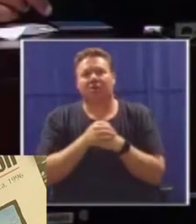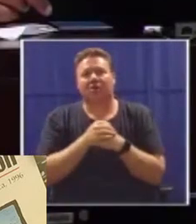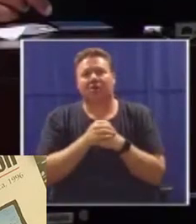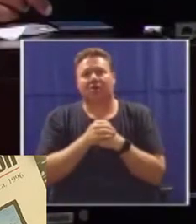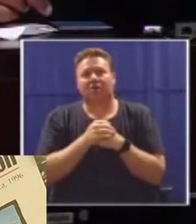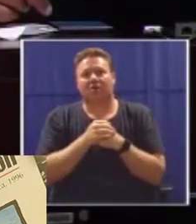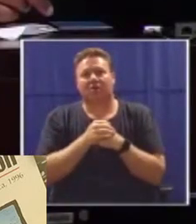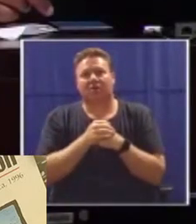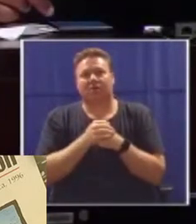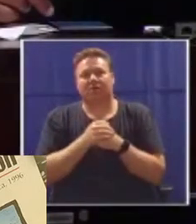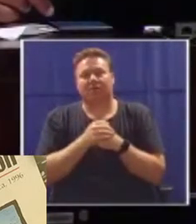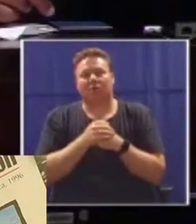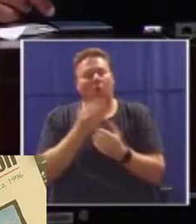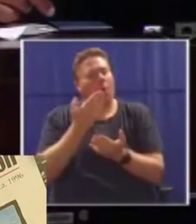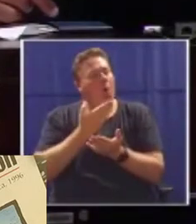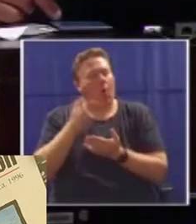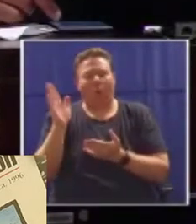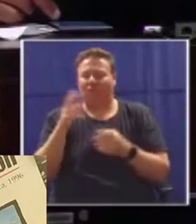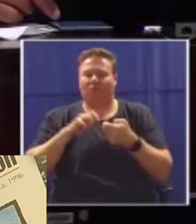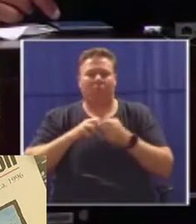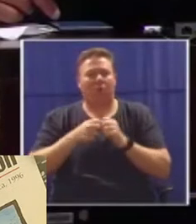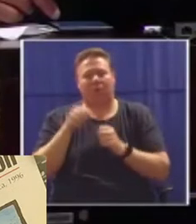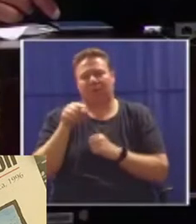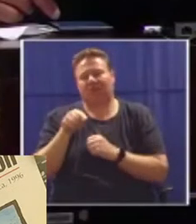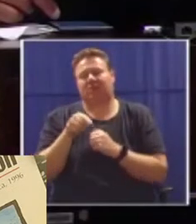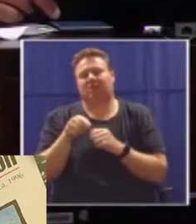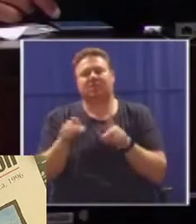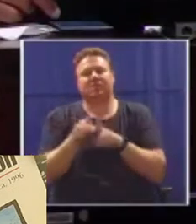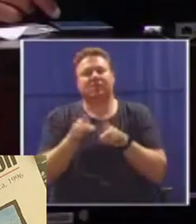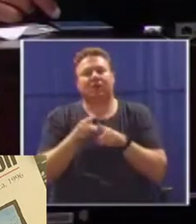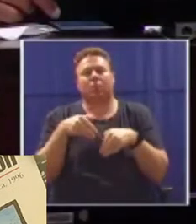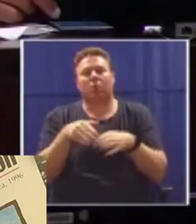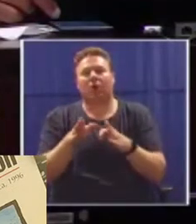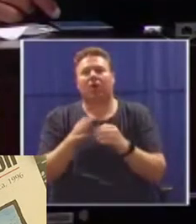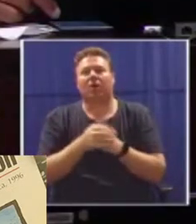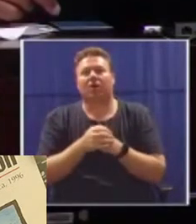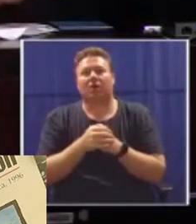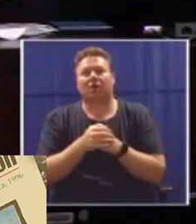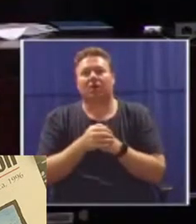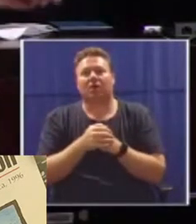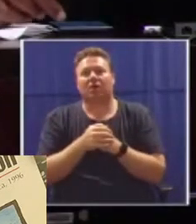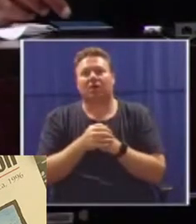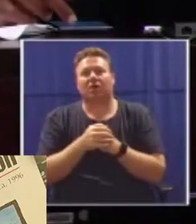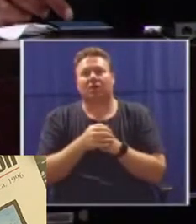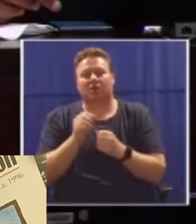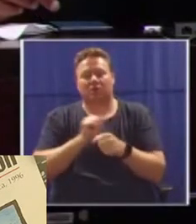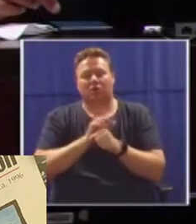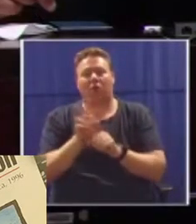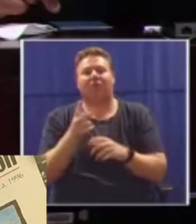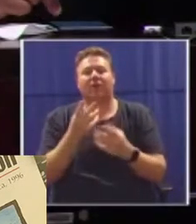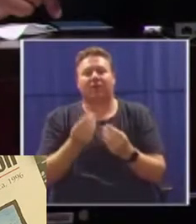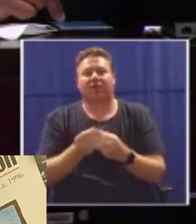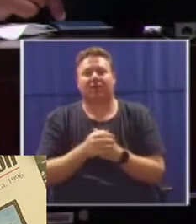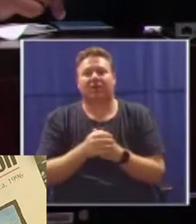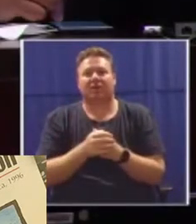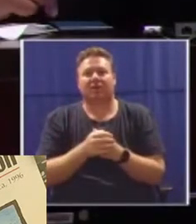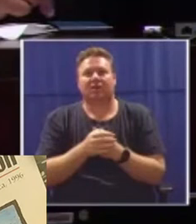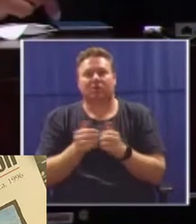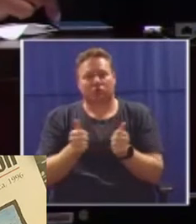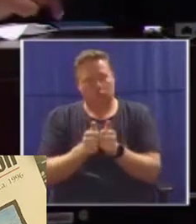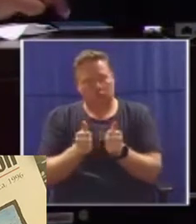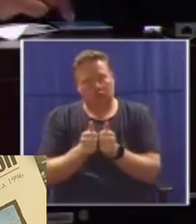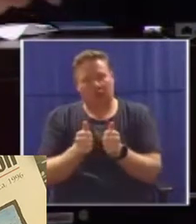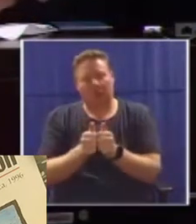to eradicate this pandemic in the same way we eradicated COVID-19. If we join